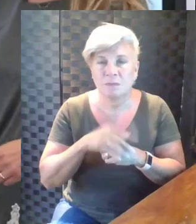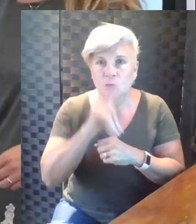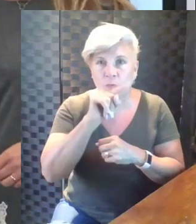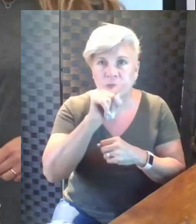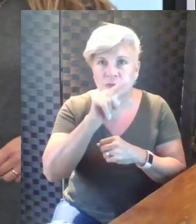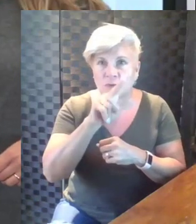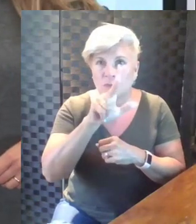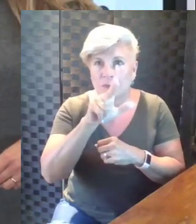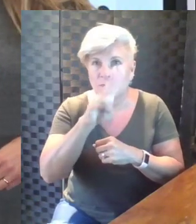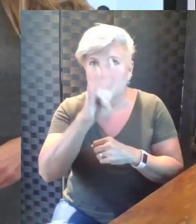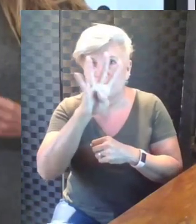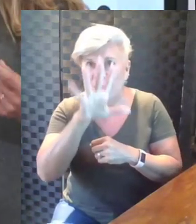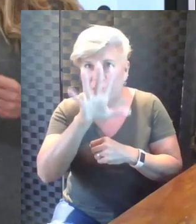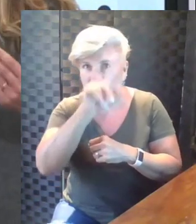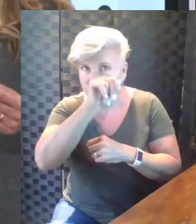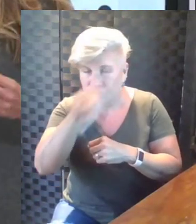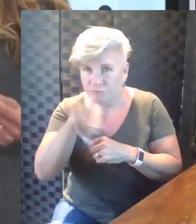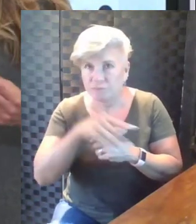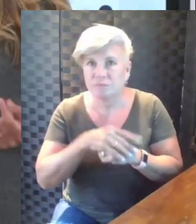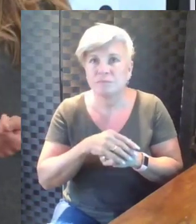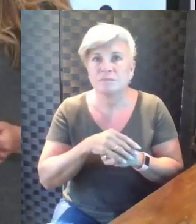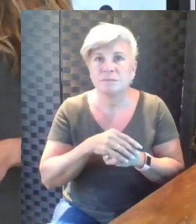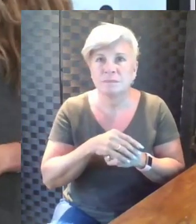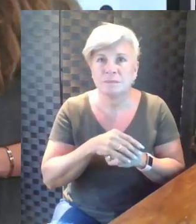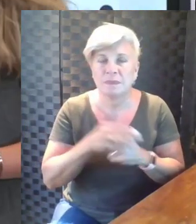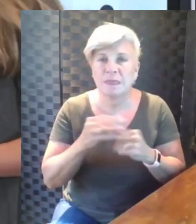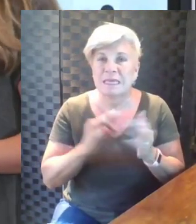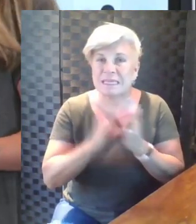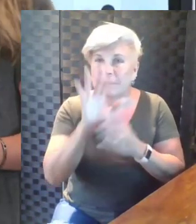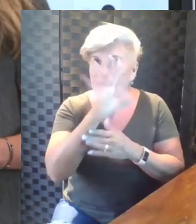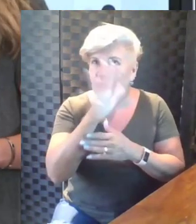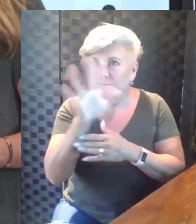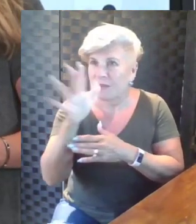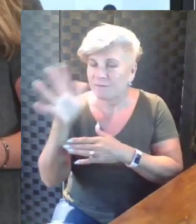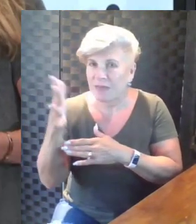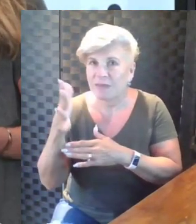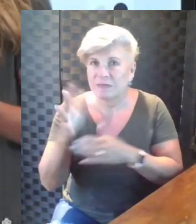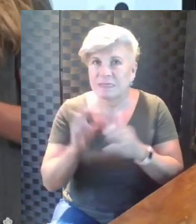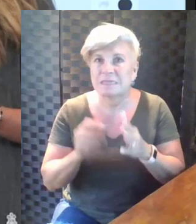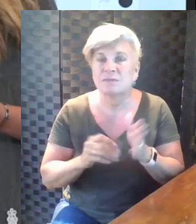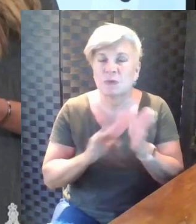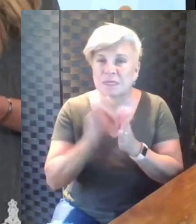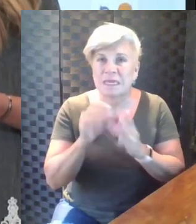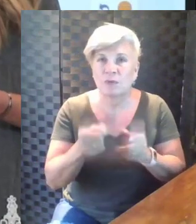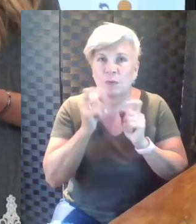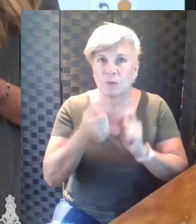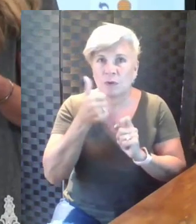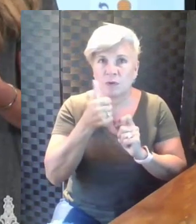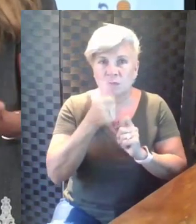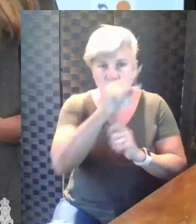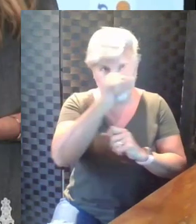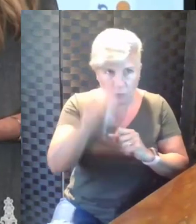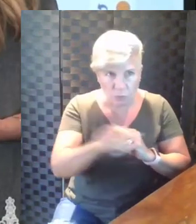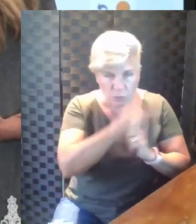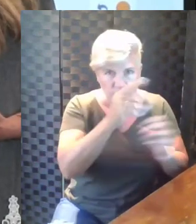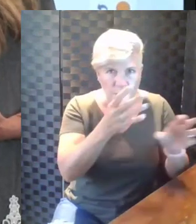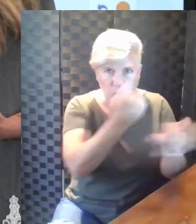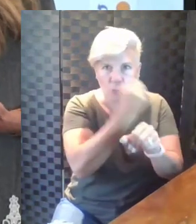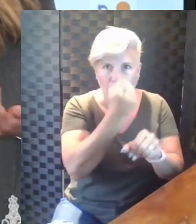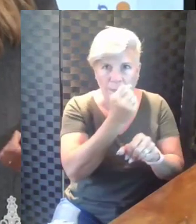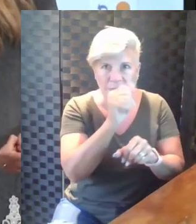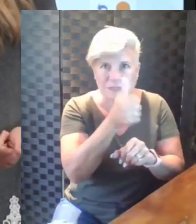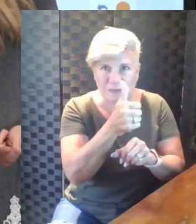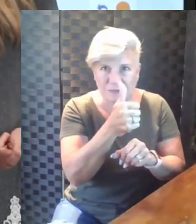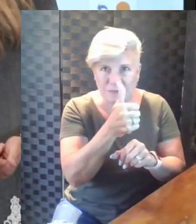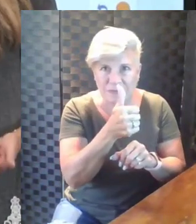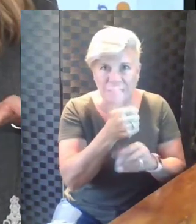then we could start counting by groups of 5, and it makes our counting go quicker. When we isolate or find our group of 10, or the video from YouTube